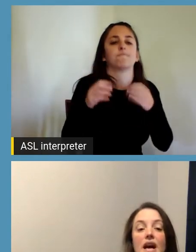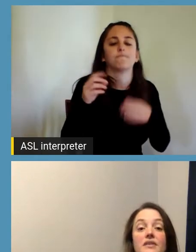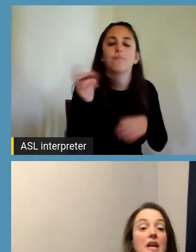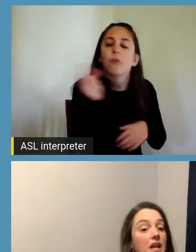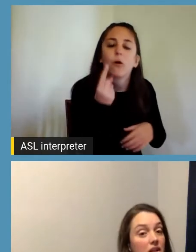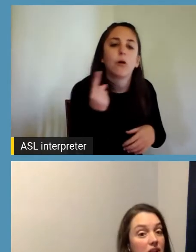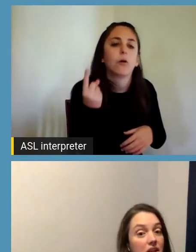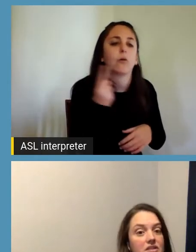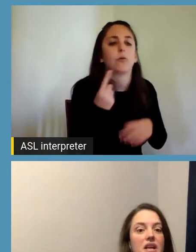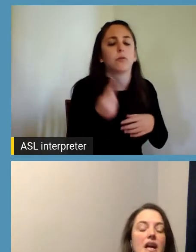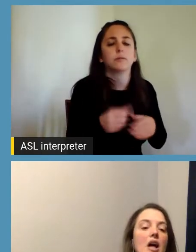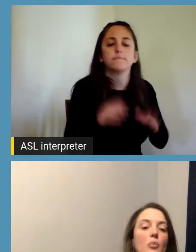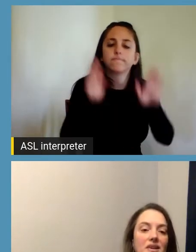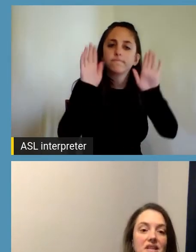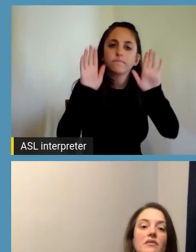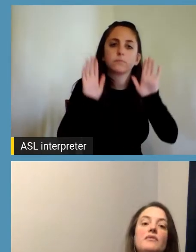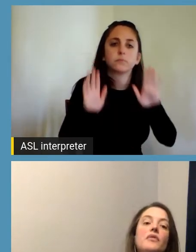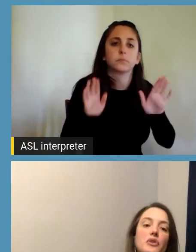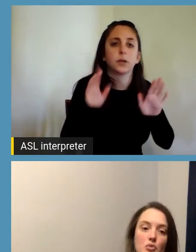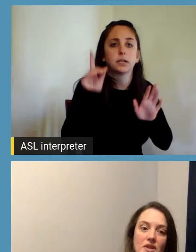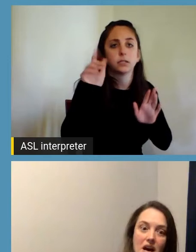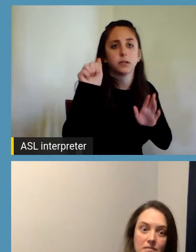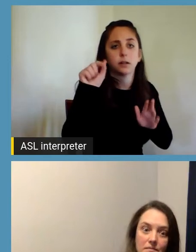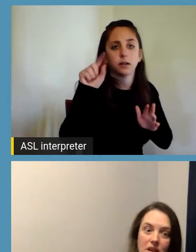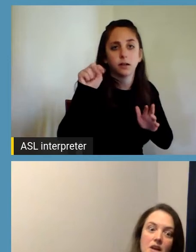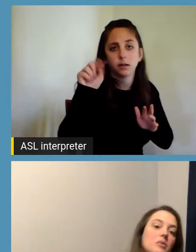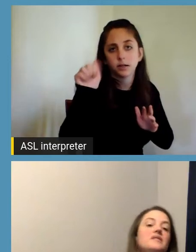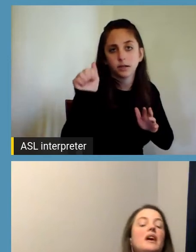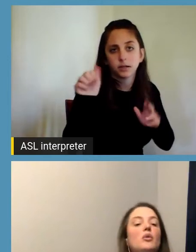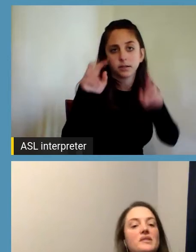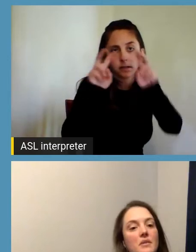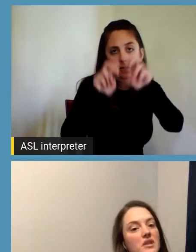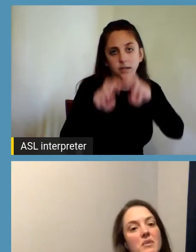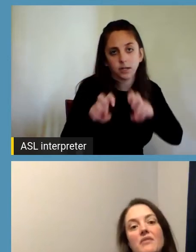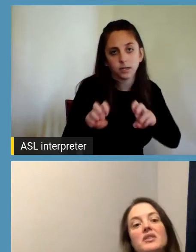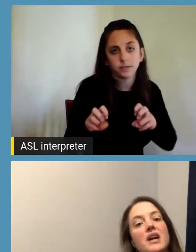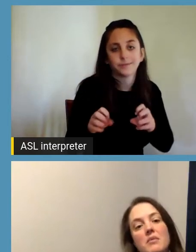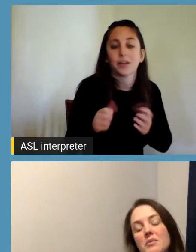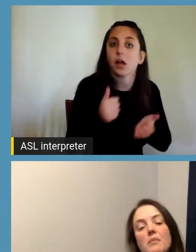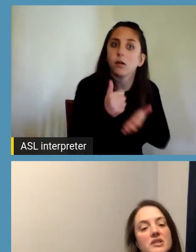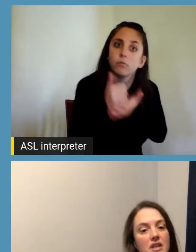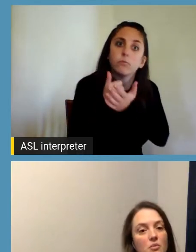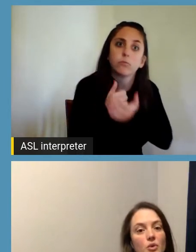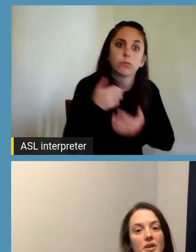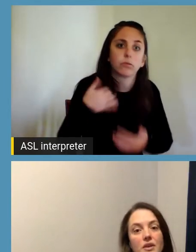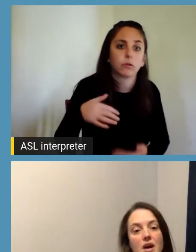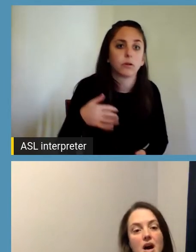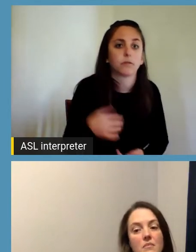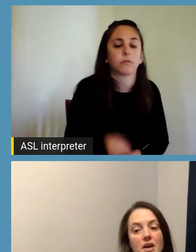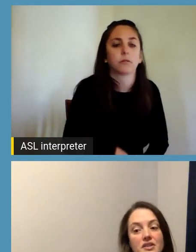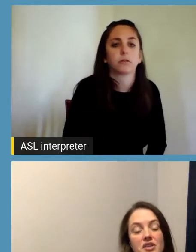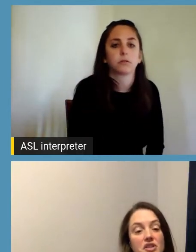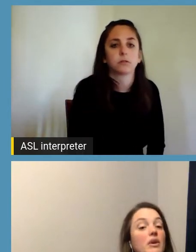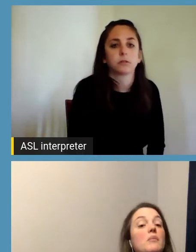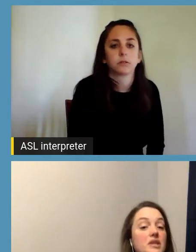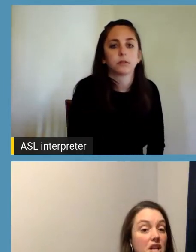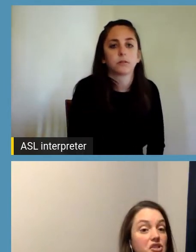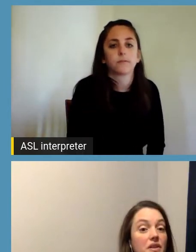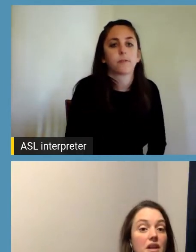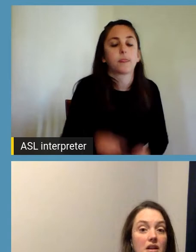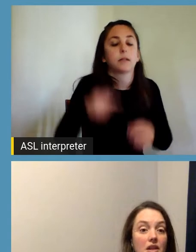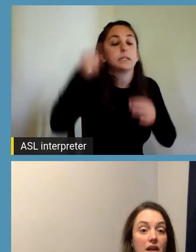good. And data analytics can help us even further with that, because I always come to them every time I'm coming to them with a decision,